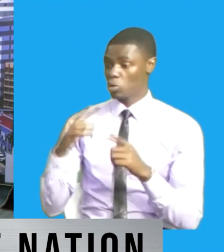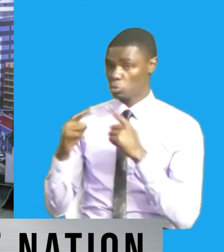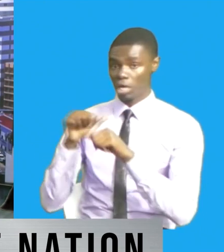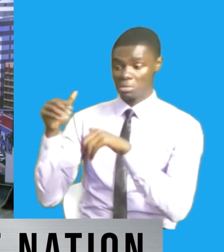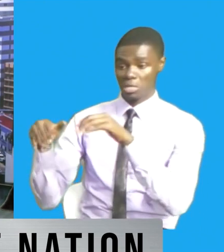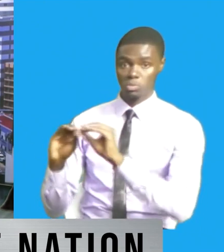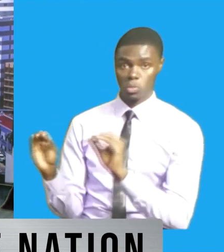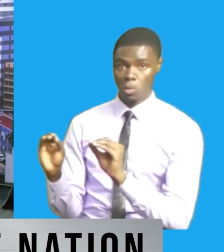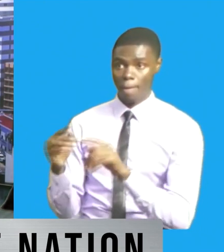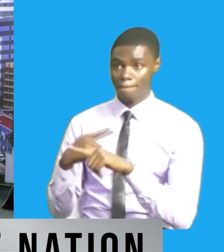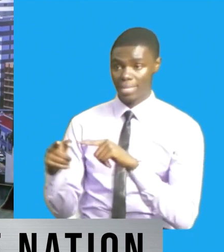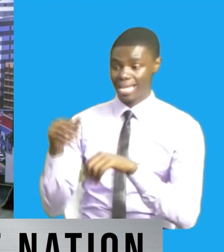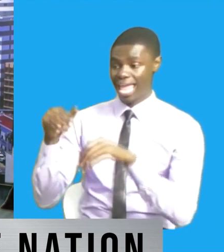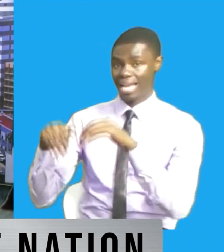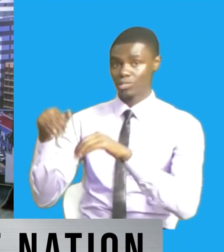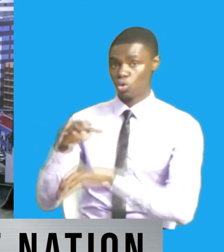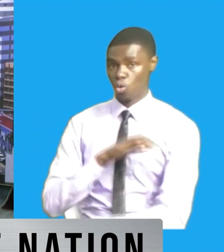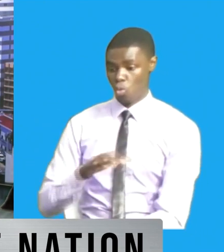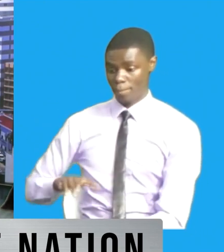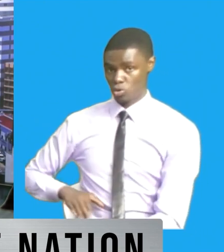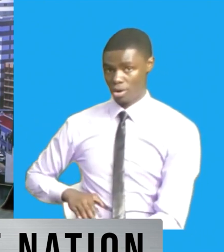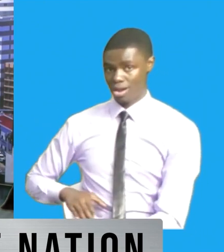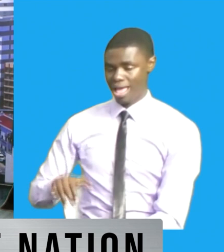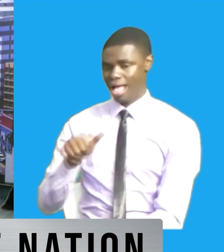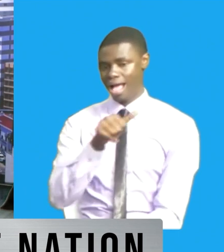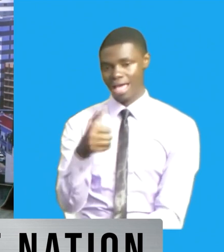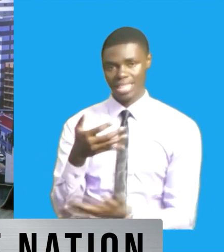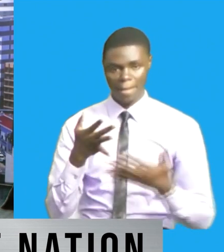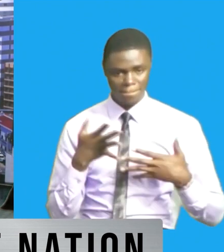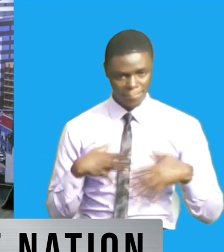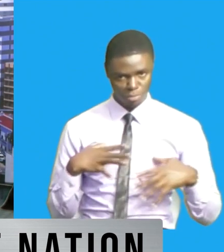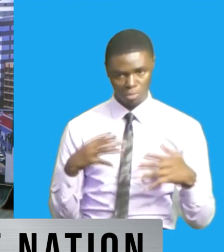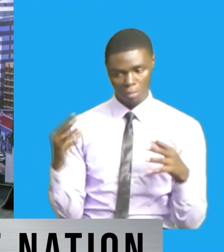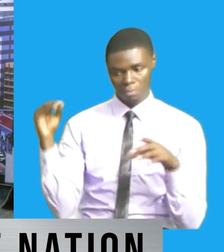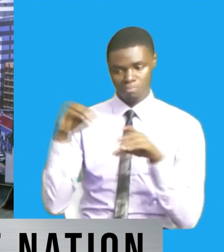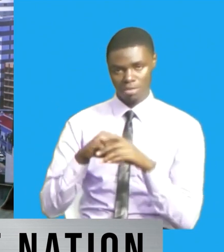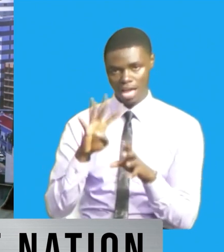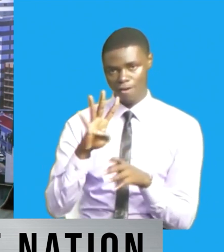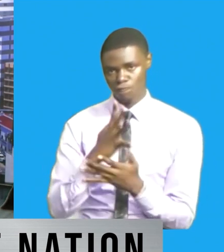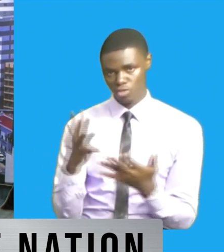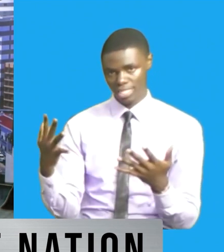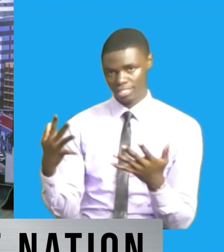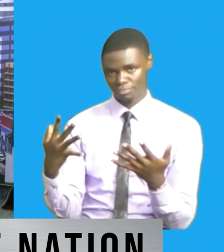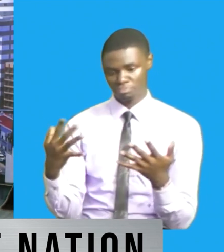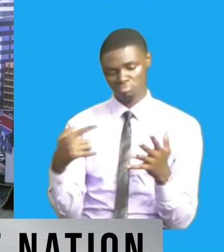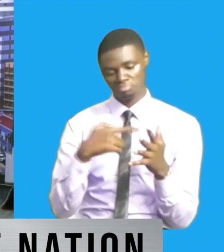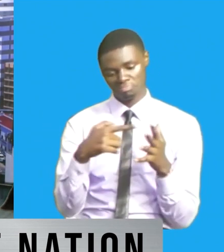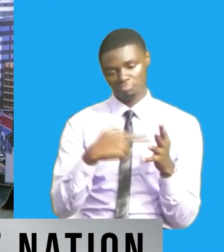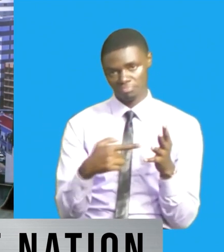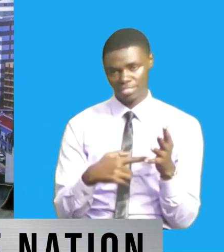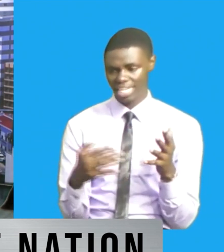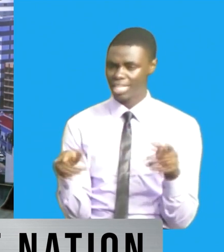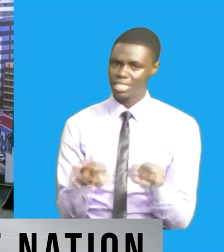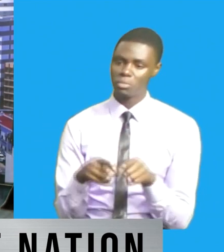wanaongea Electoral Commission. Wale wengine wameweka vitu nne kwa meza. Kwa hivyo kuna hii mvurutano bado